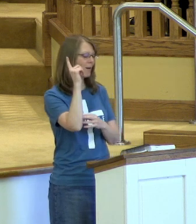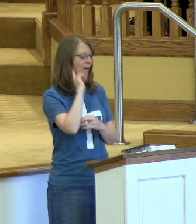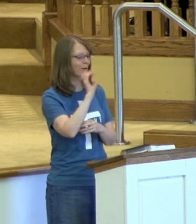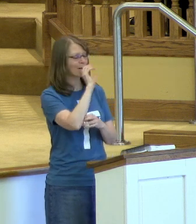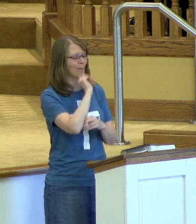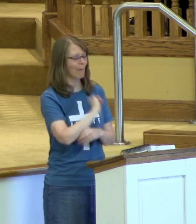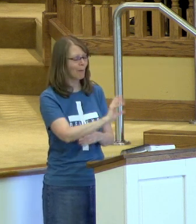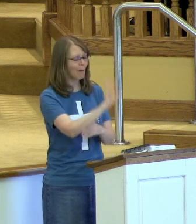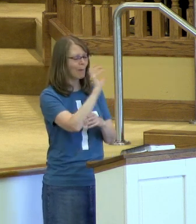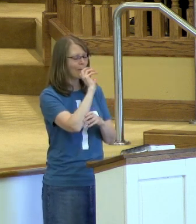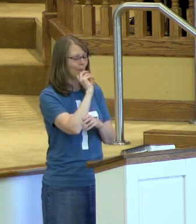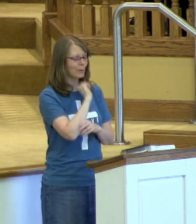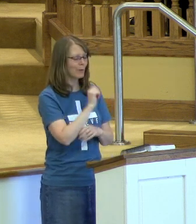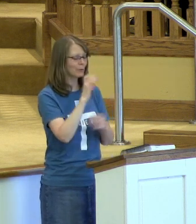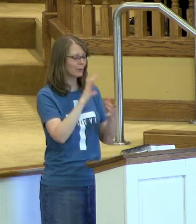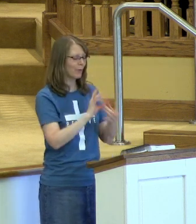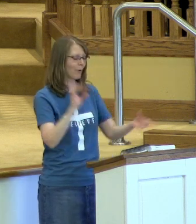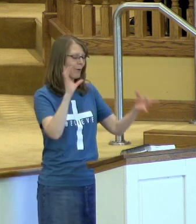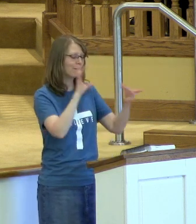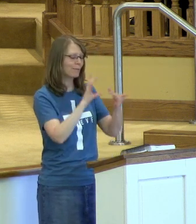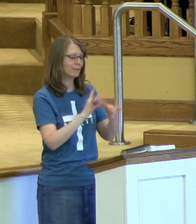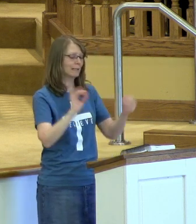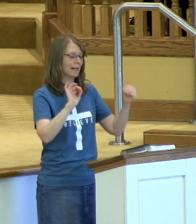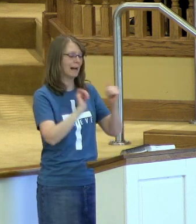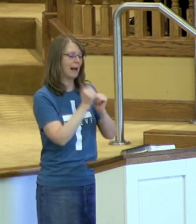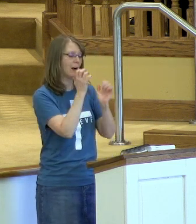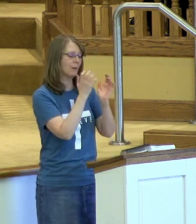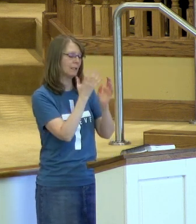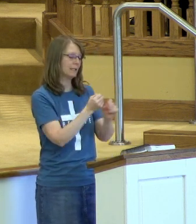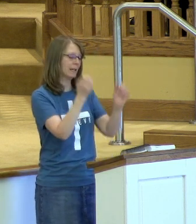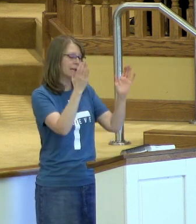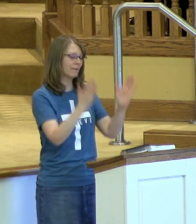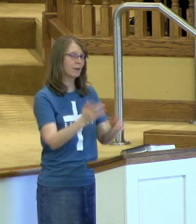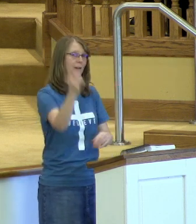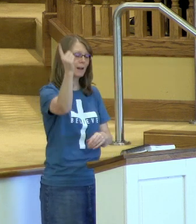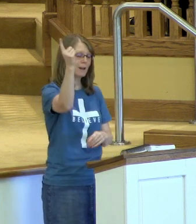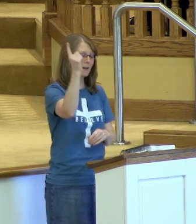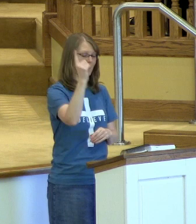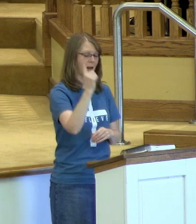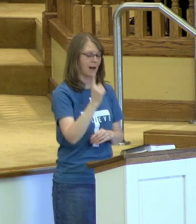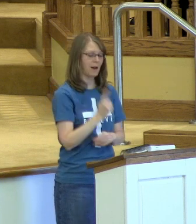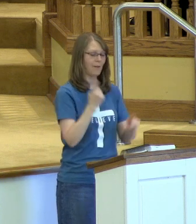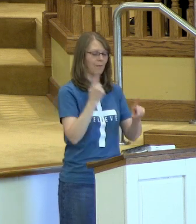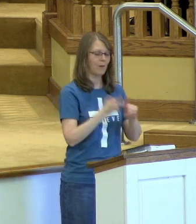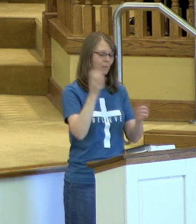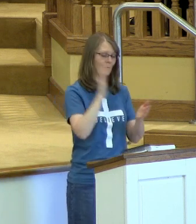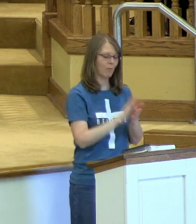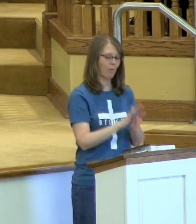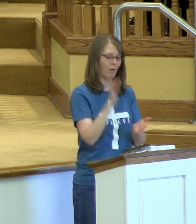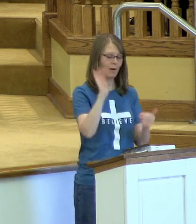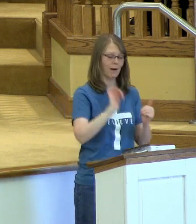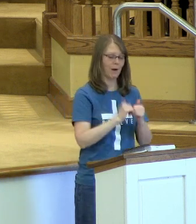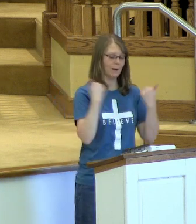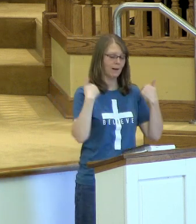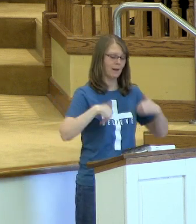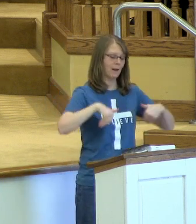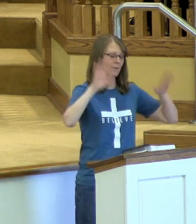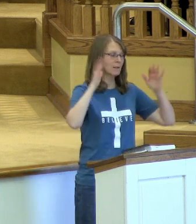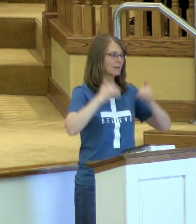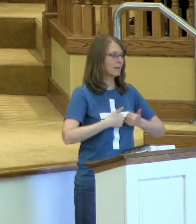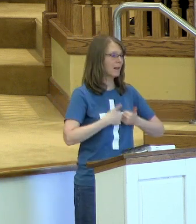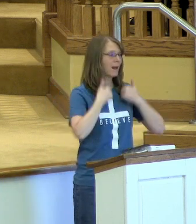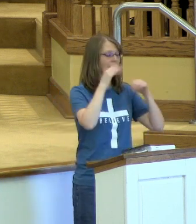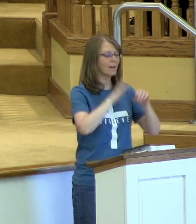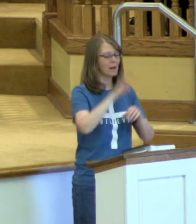I heard an old, old story, how a Savior came from glory, how He gave